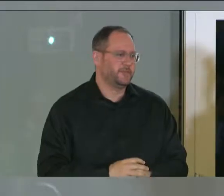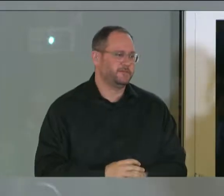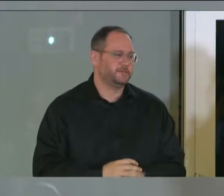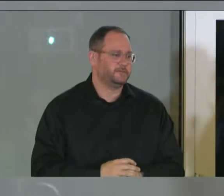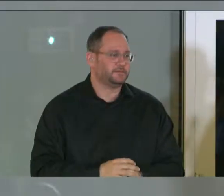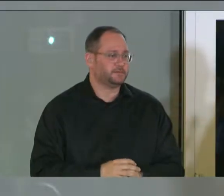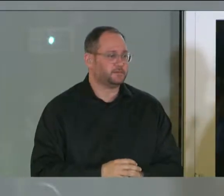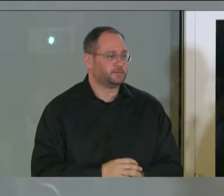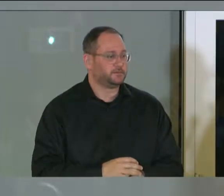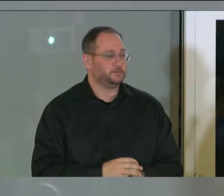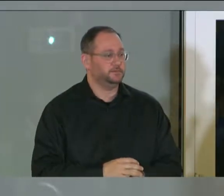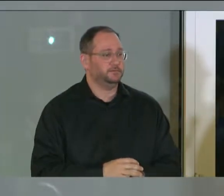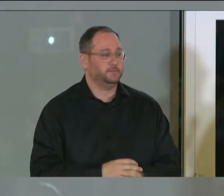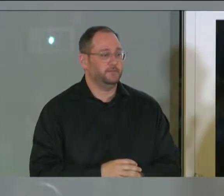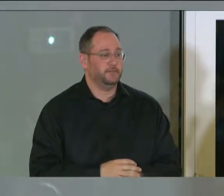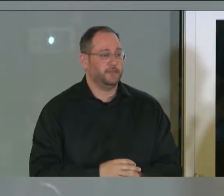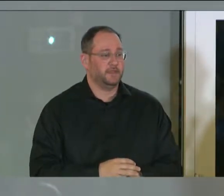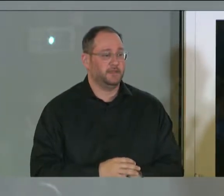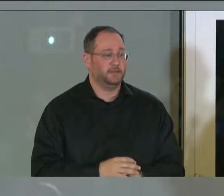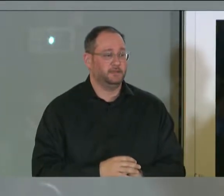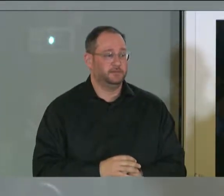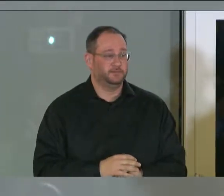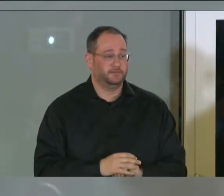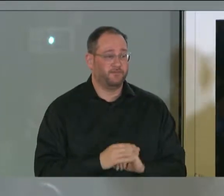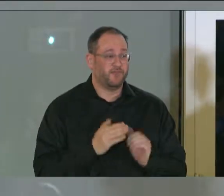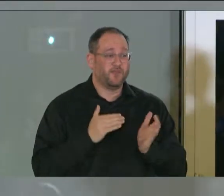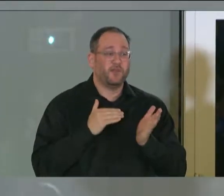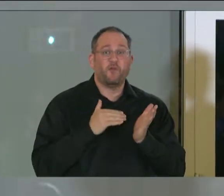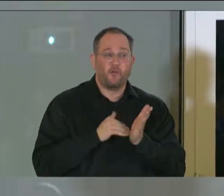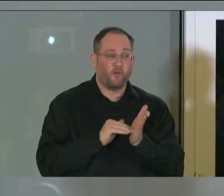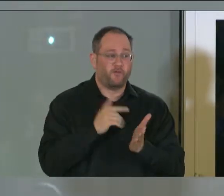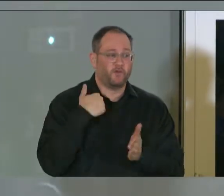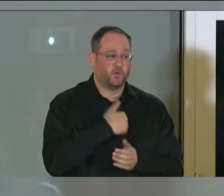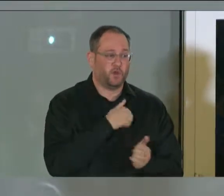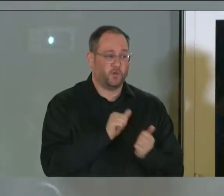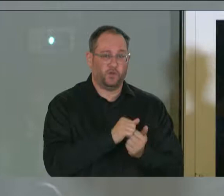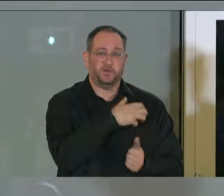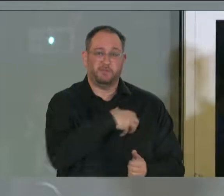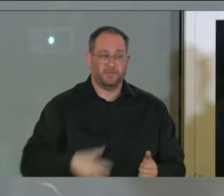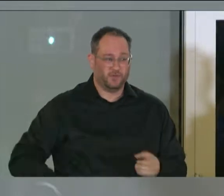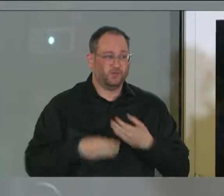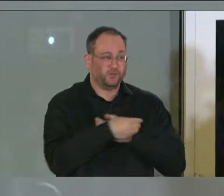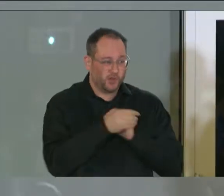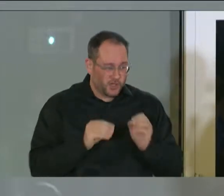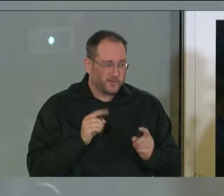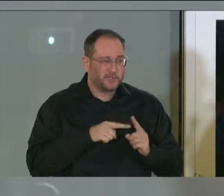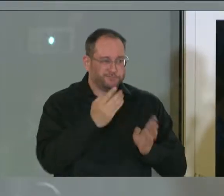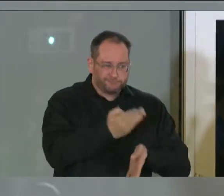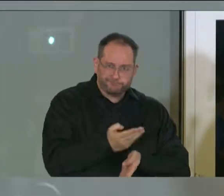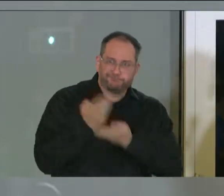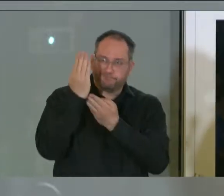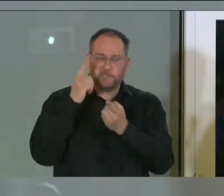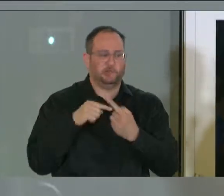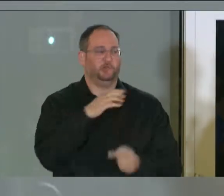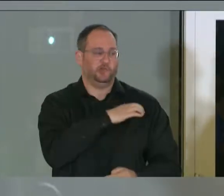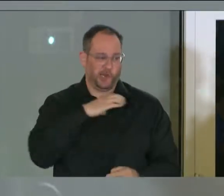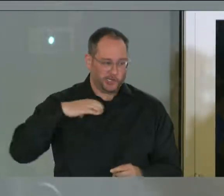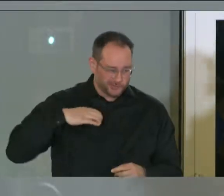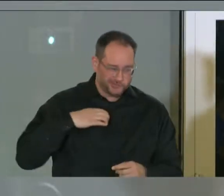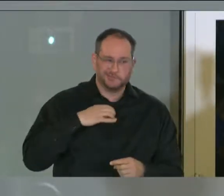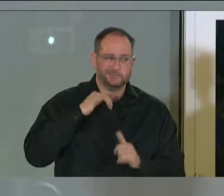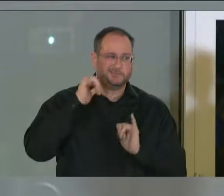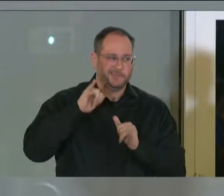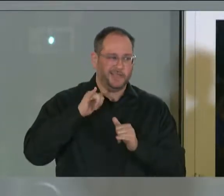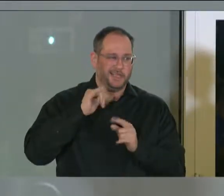mayors worked on the budget, talked to the agency directors, and submitted the budget to the council, and that's when the public engagement started.